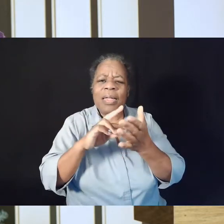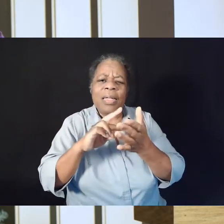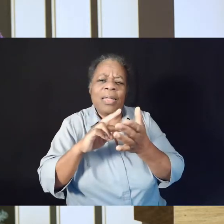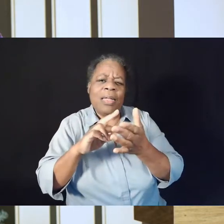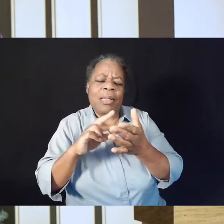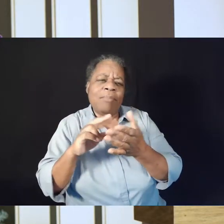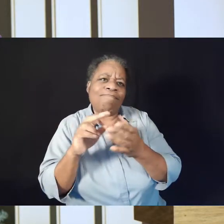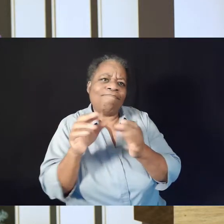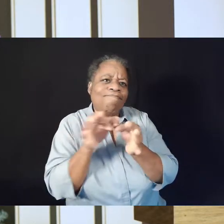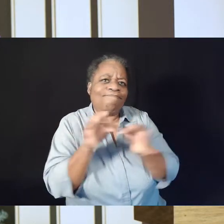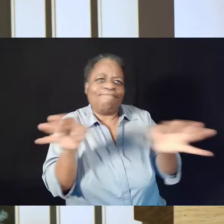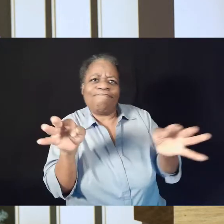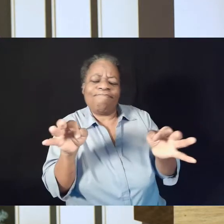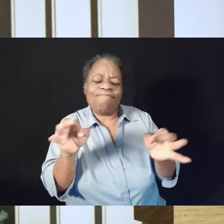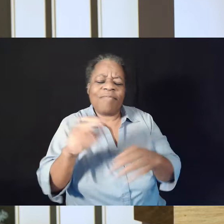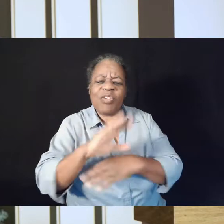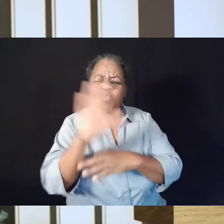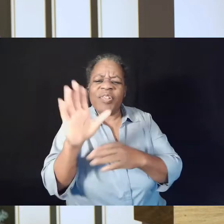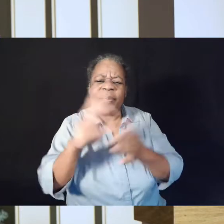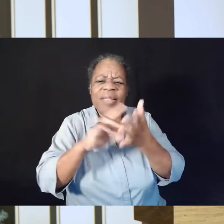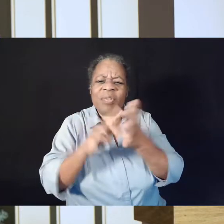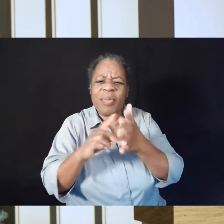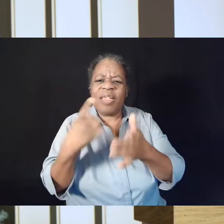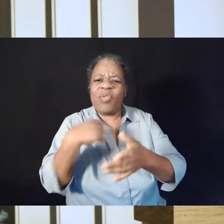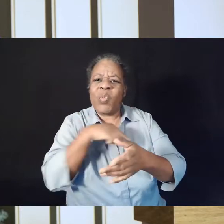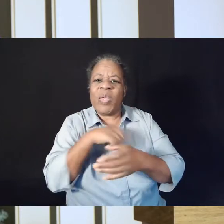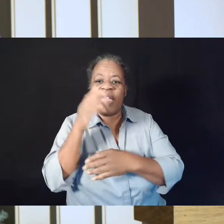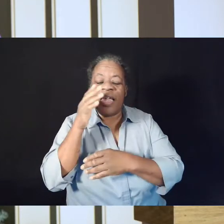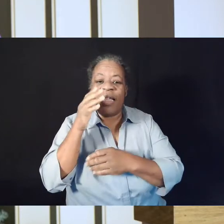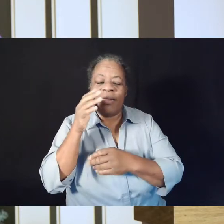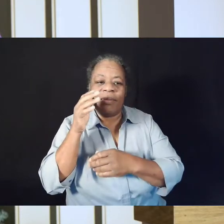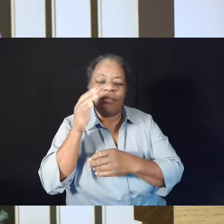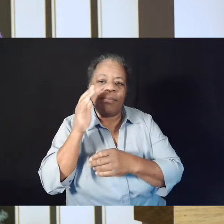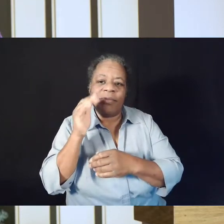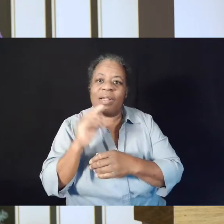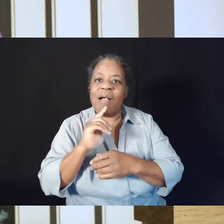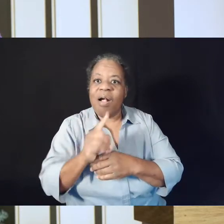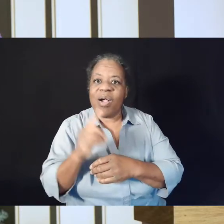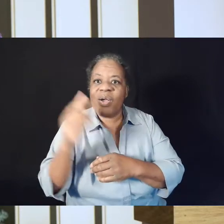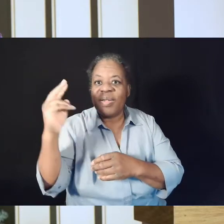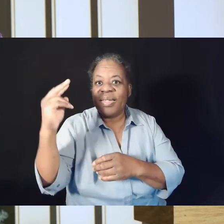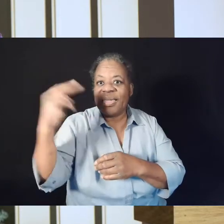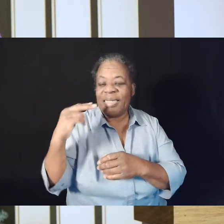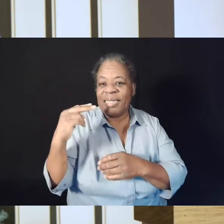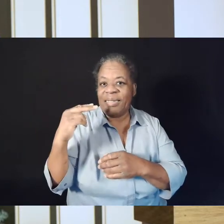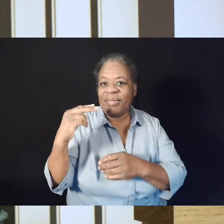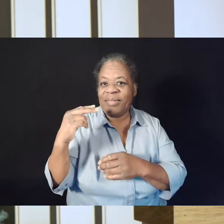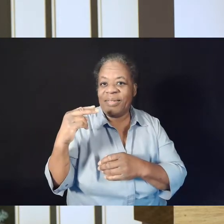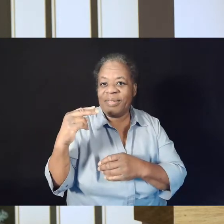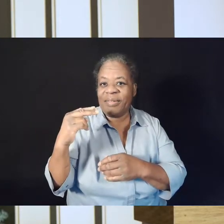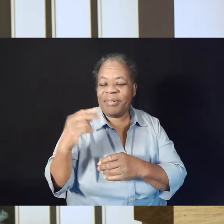our message will be introduced with a fresh look at some familiar Christmas texts and characters.